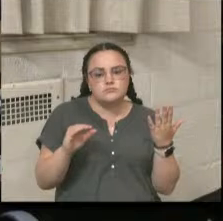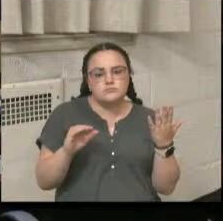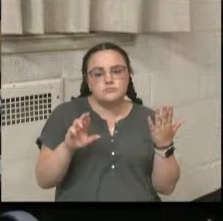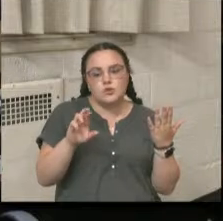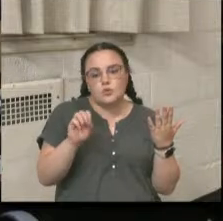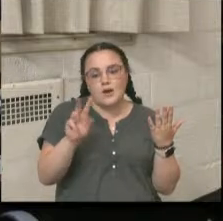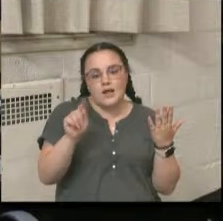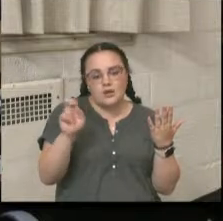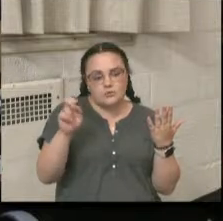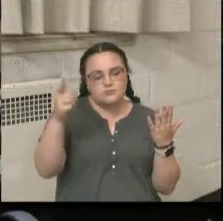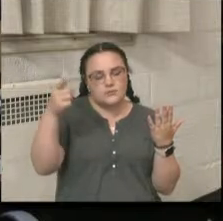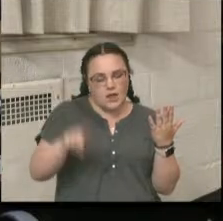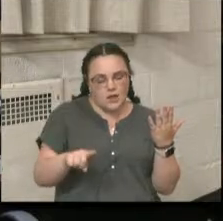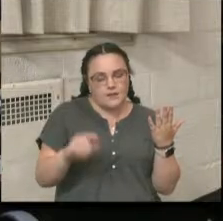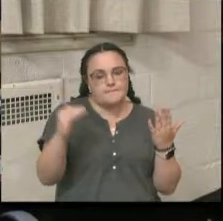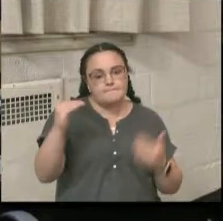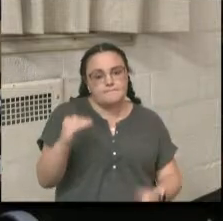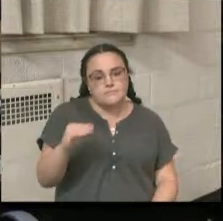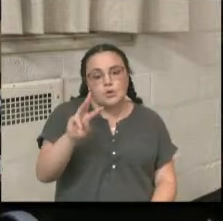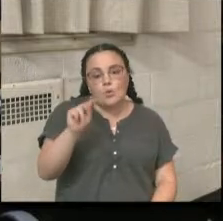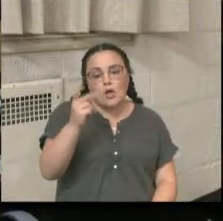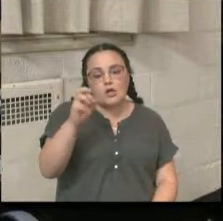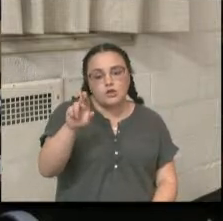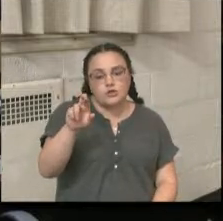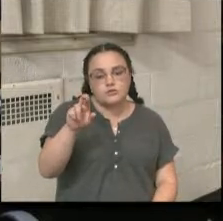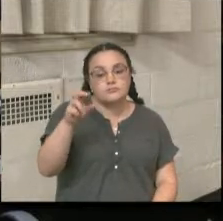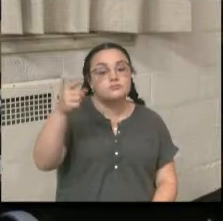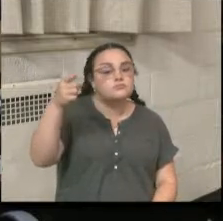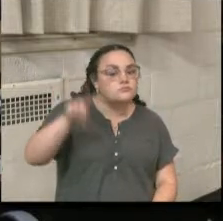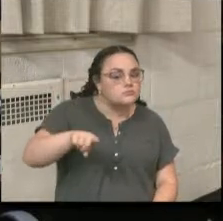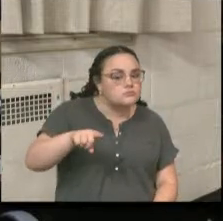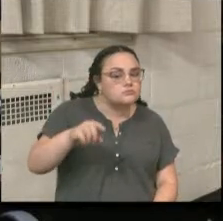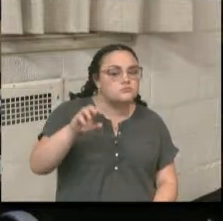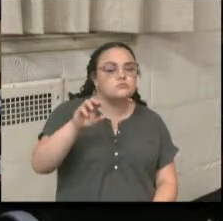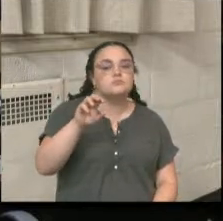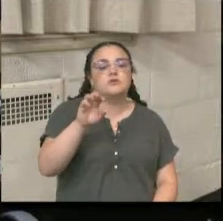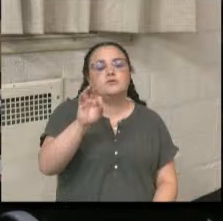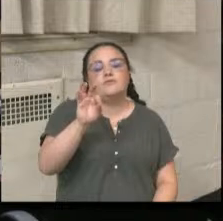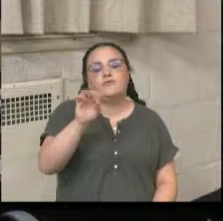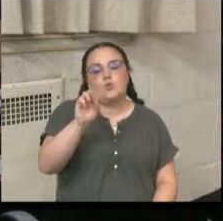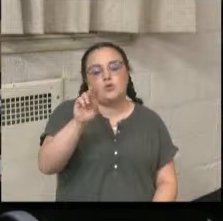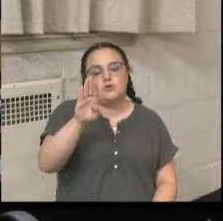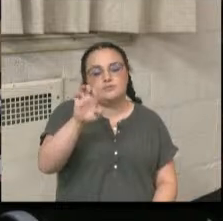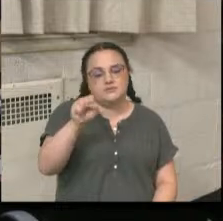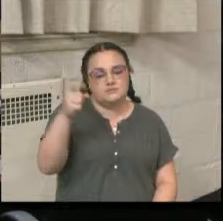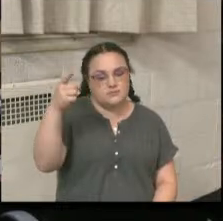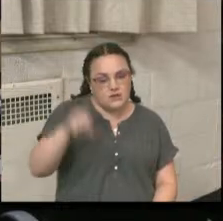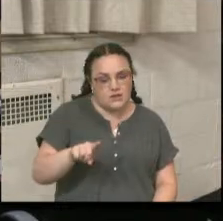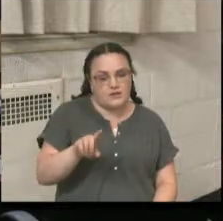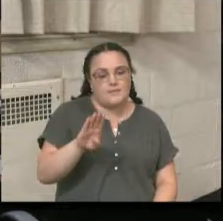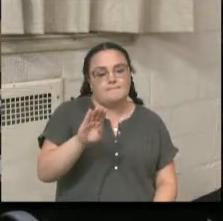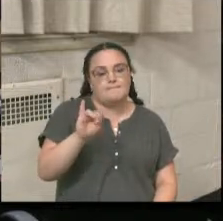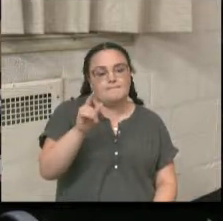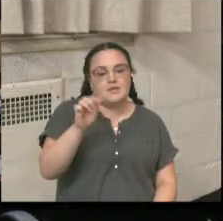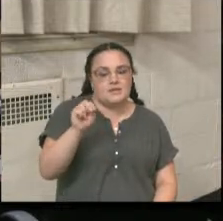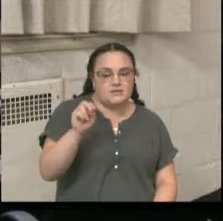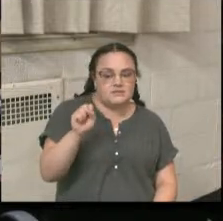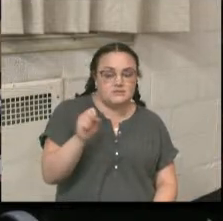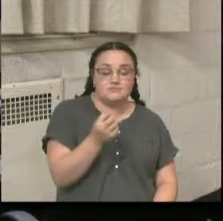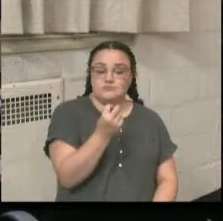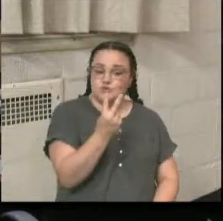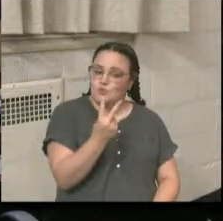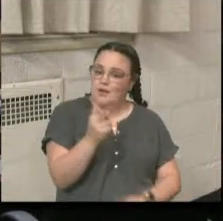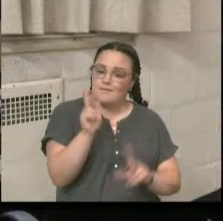Rout, Aye. Ms. Walker, Ms. Rivera Forbes, Aye. Mrs. Pickensberry. Aye, with 12 votes